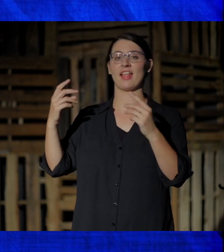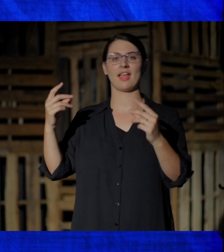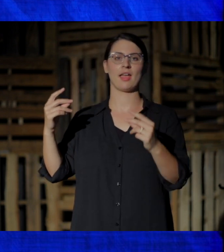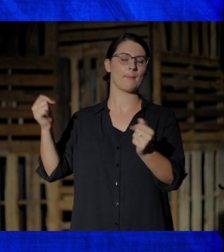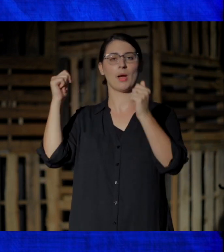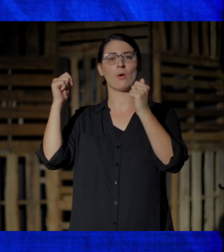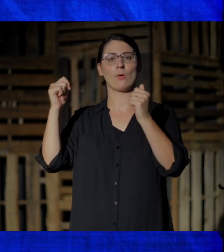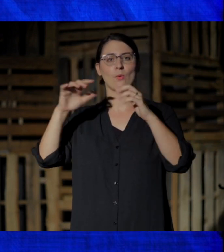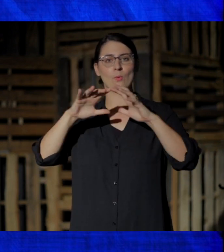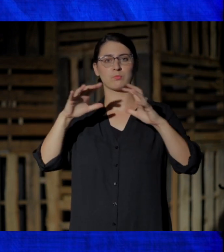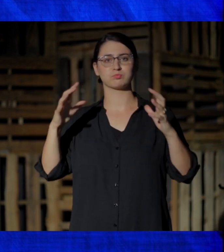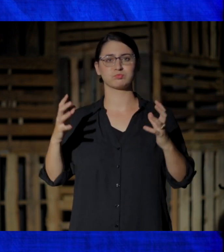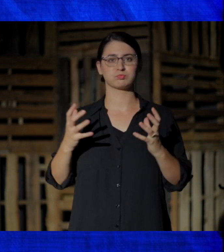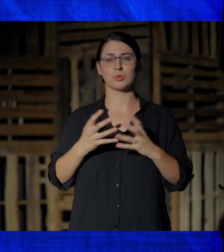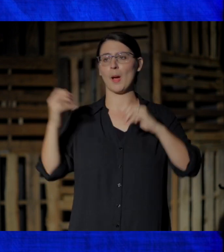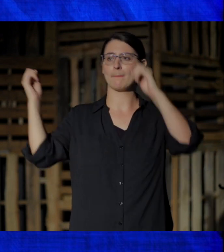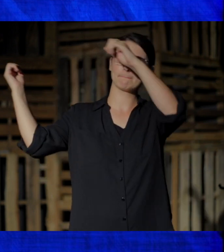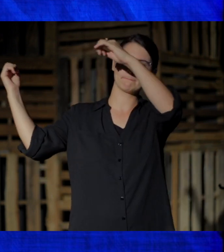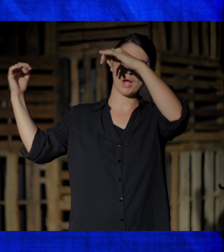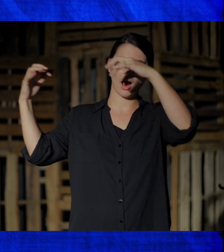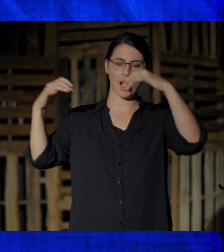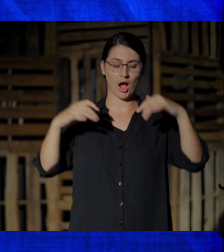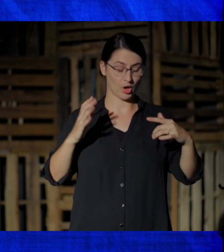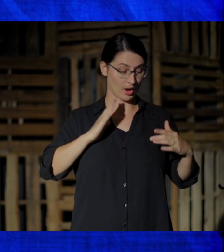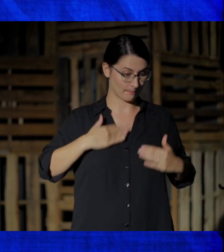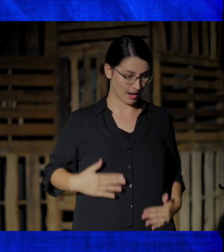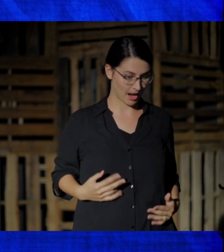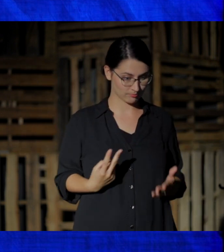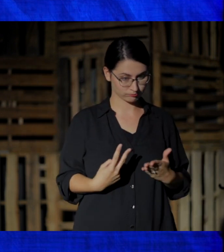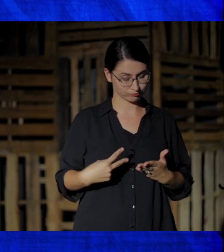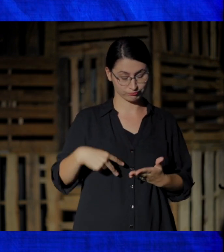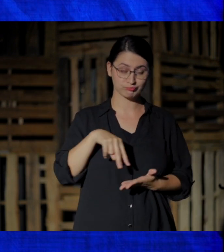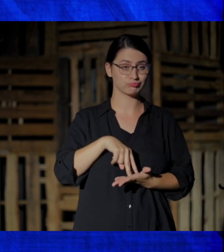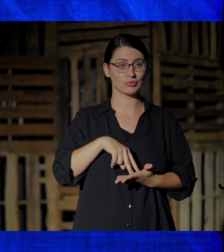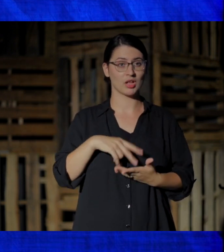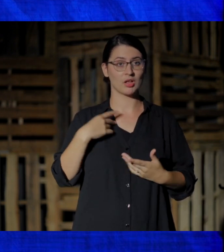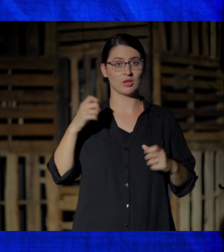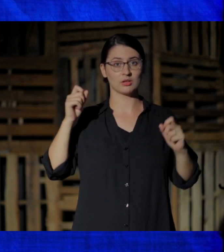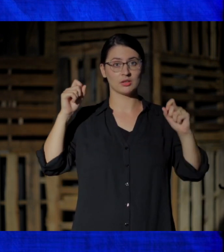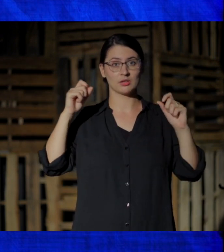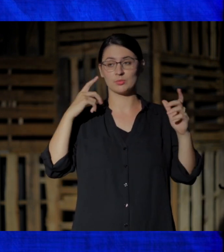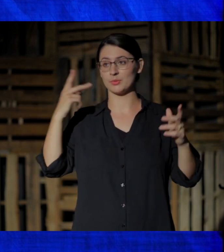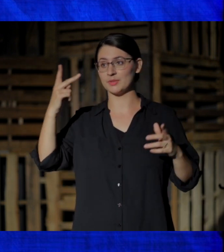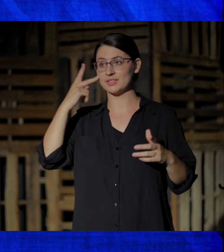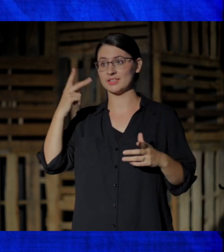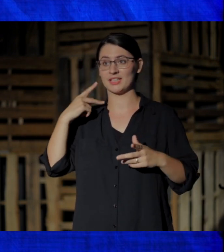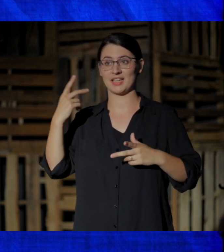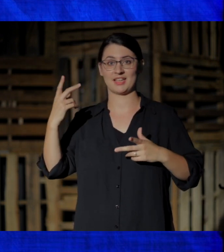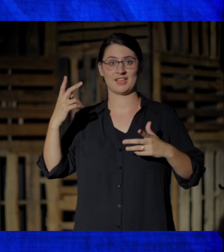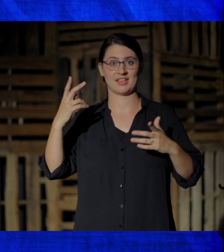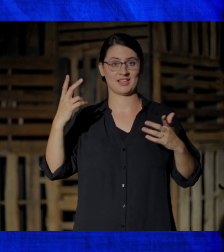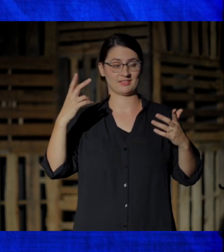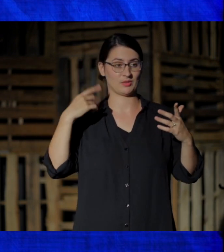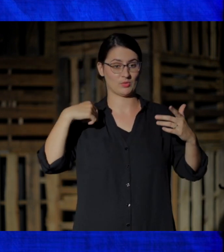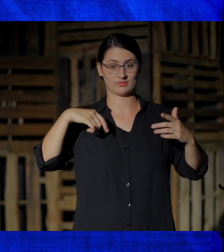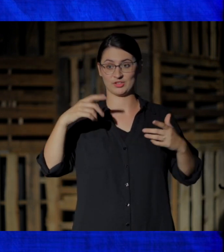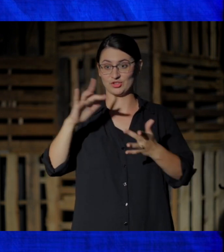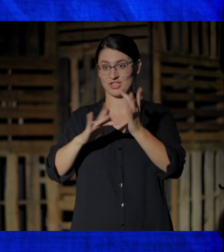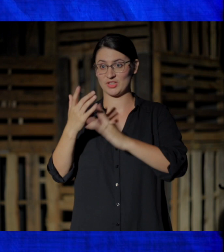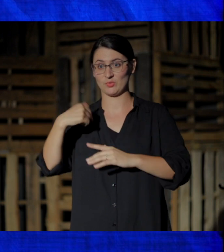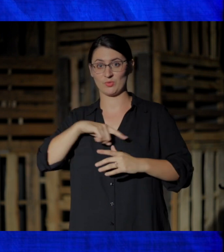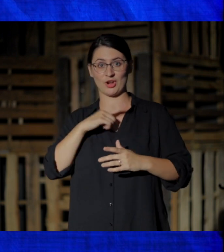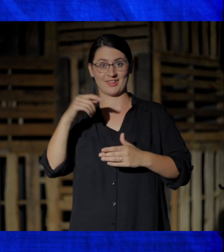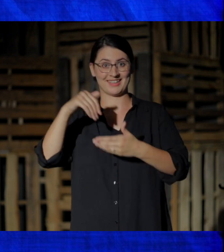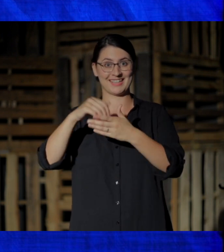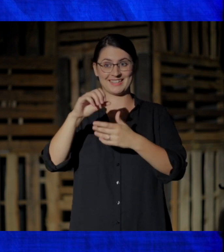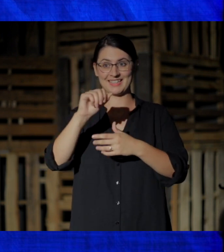body is resurrected. We appear in the sky. Our brothers and sisters who are alive are with us. And we descend on this earth. Satan is destroyed.